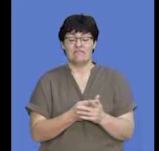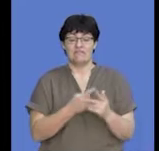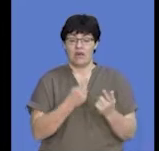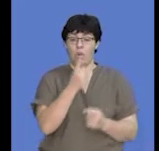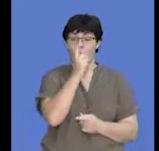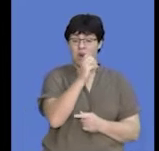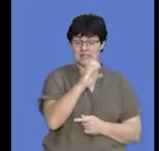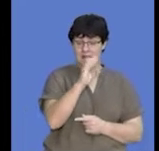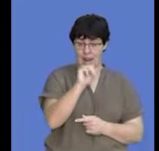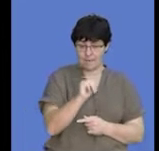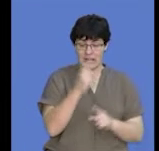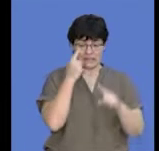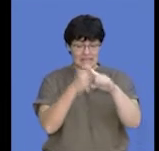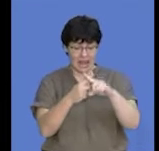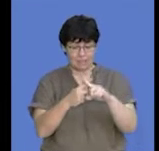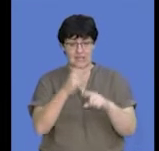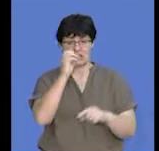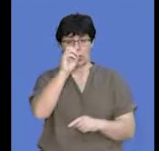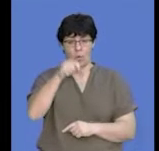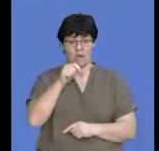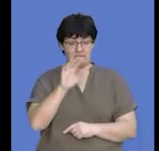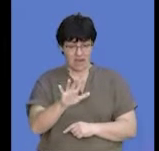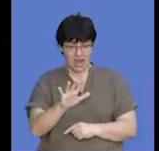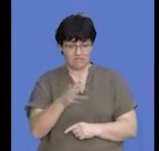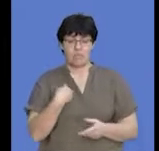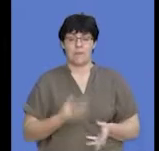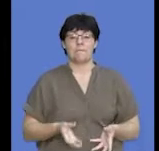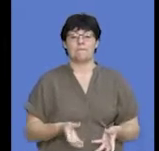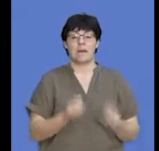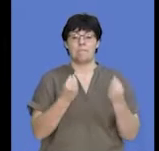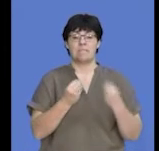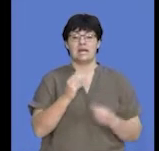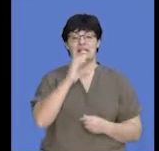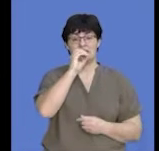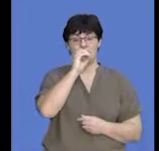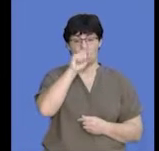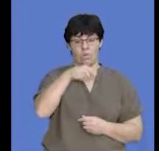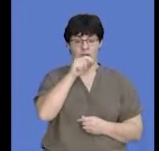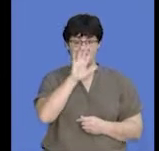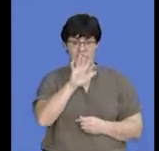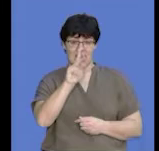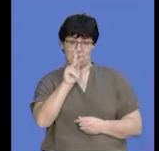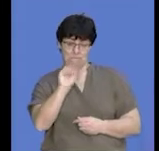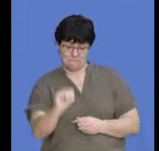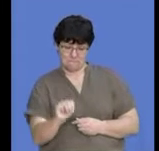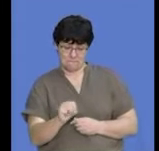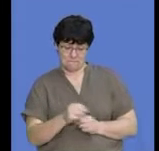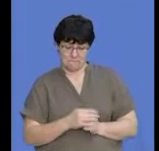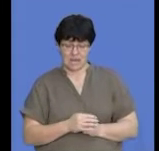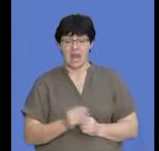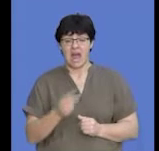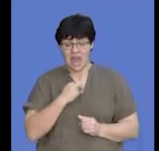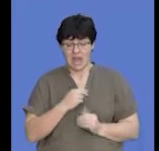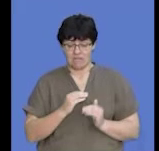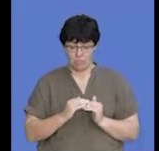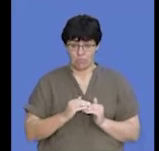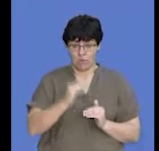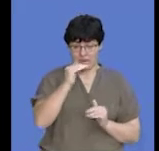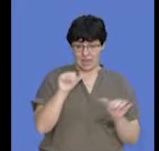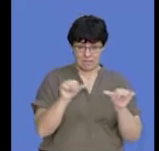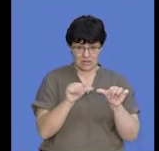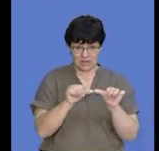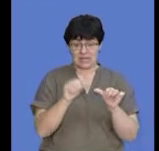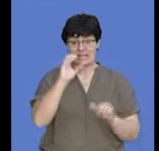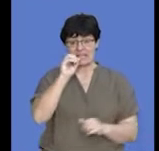by 0.5, I get to 0.5 kilometers. The moment I take my breadth measurement